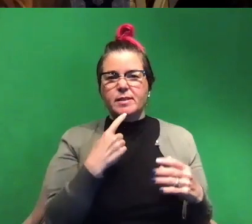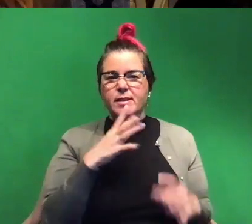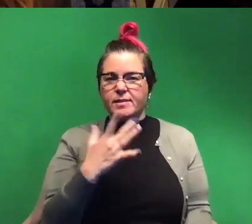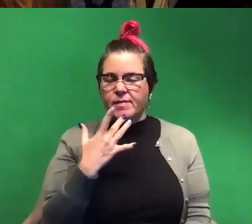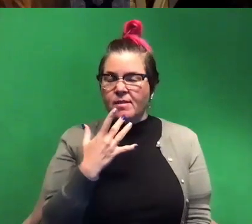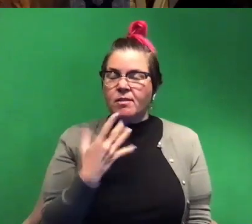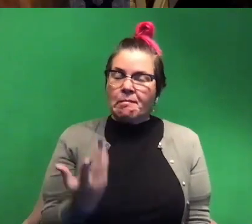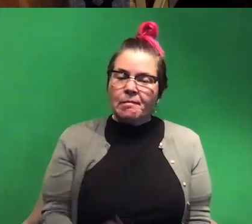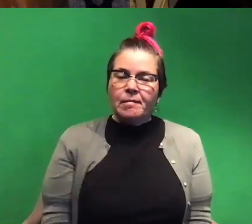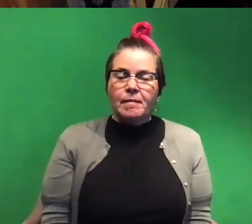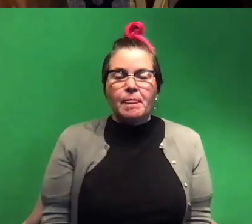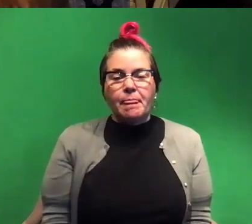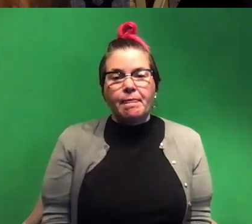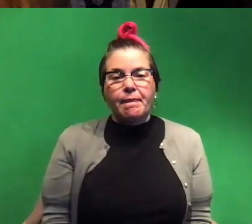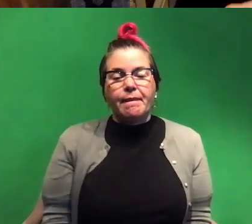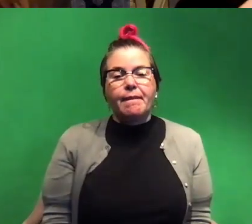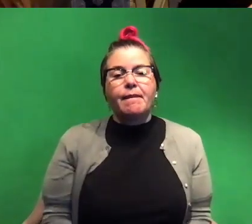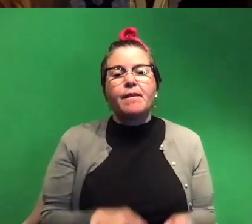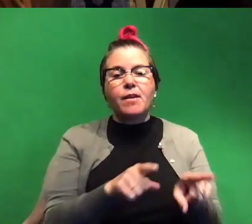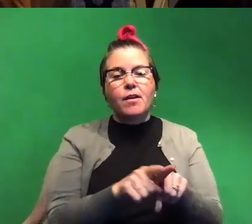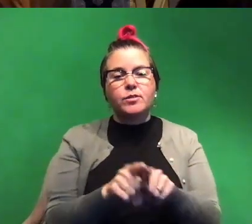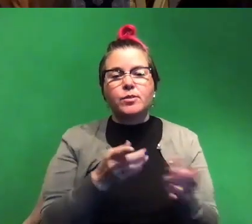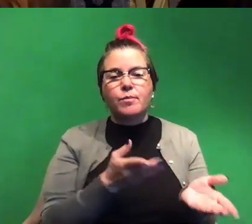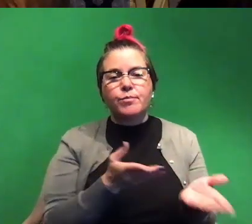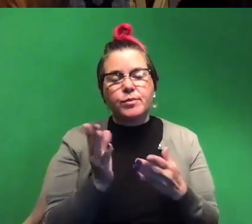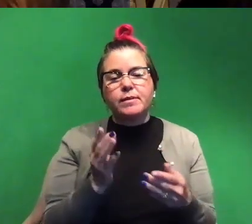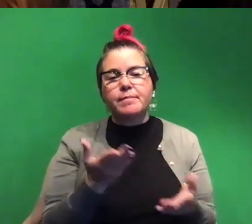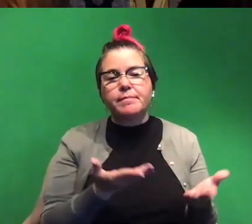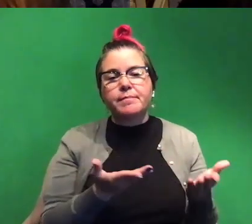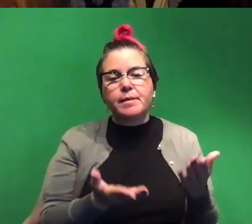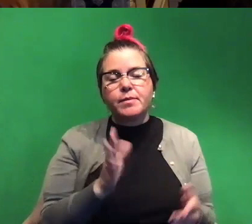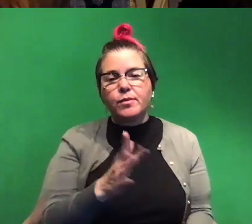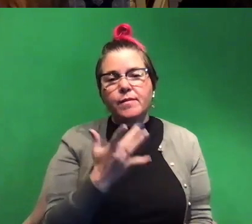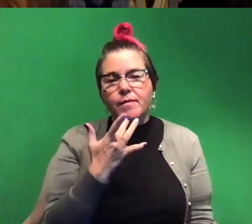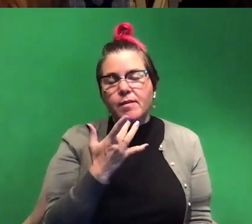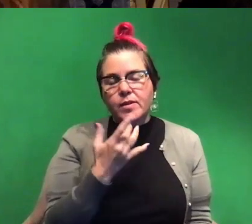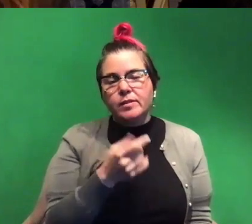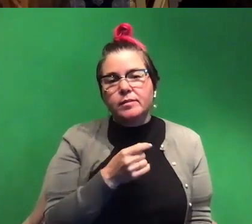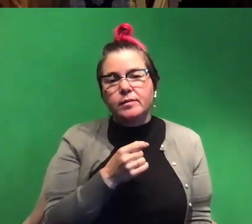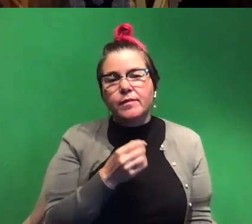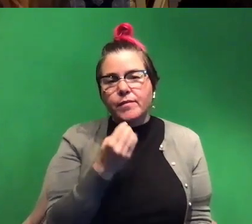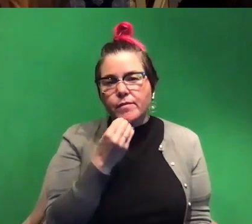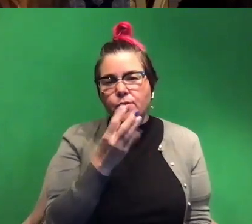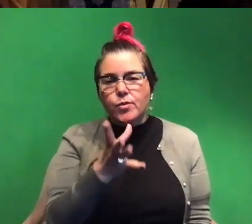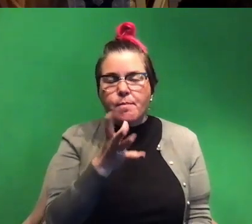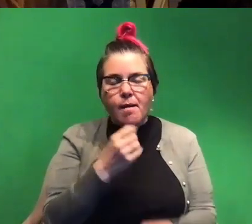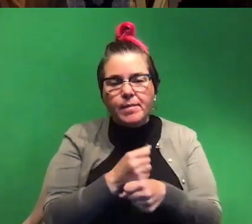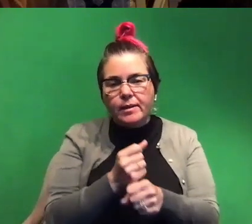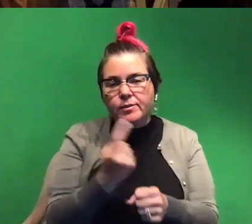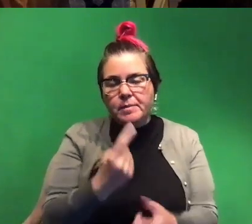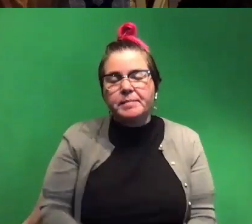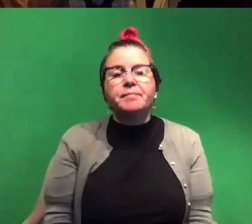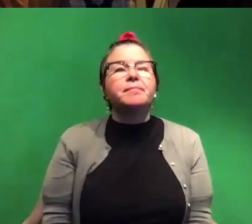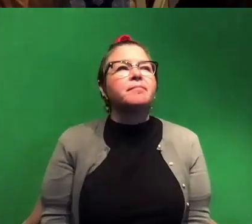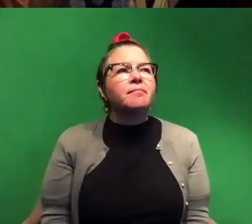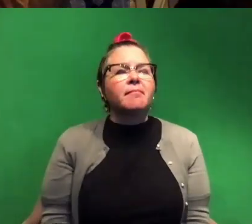favorite. And then you would also be bringing, you know, maybe your favorite food that your mom makes. Wow,